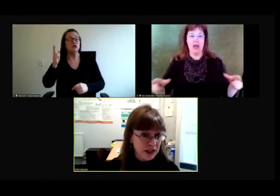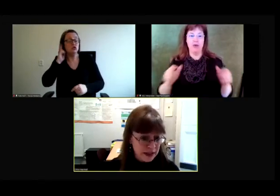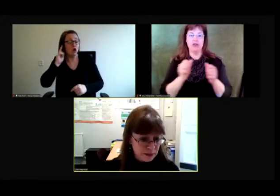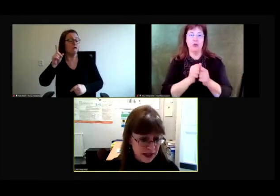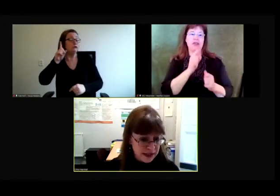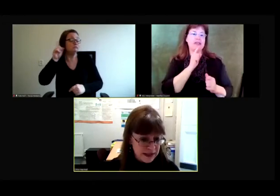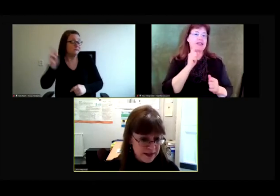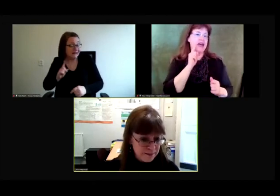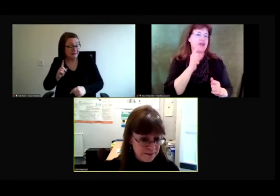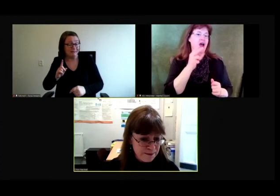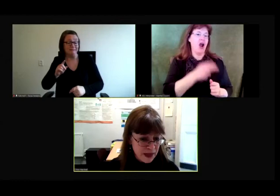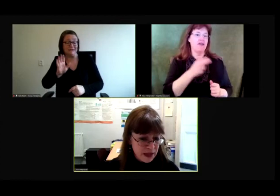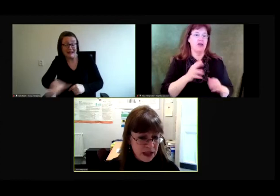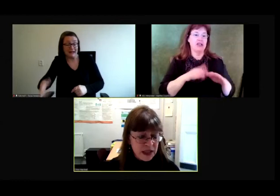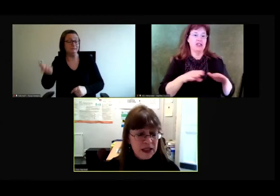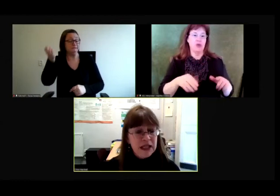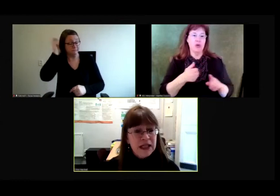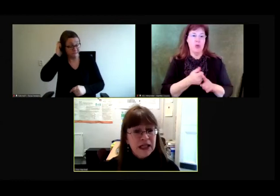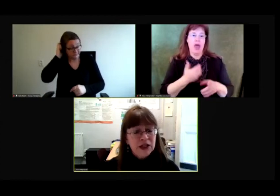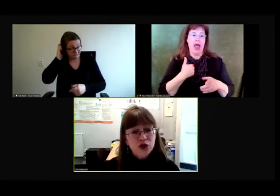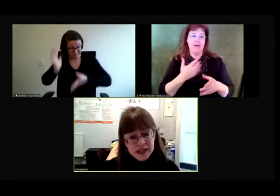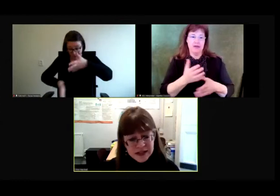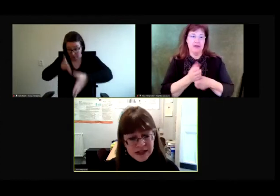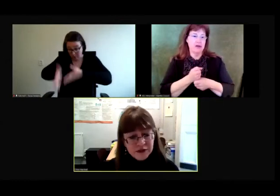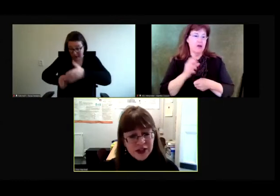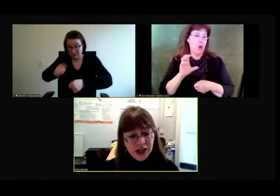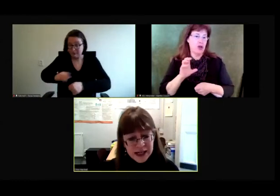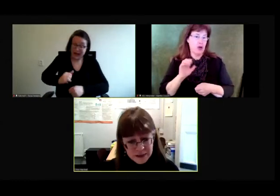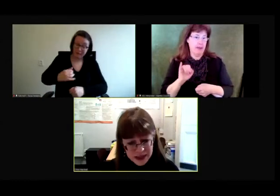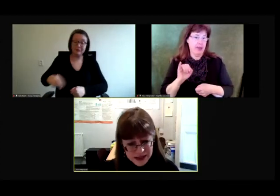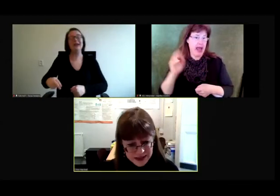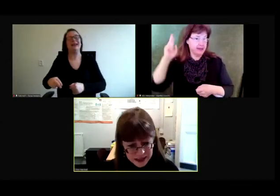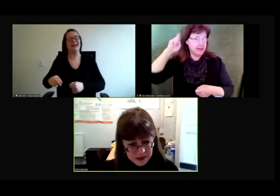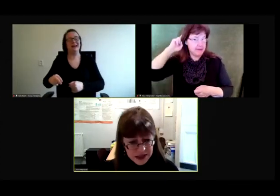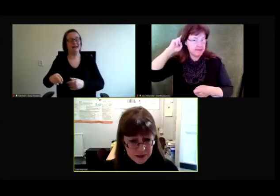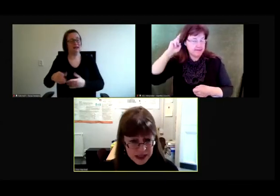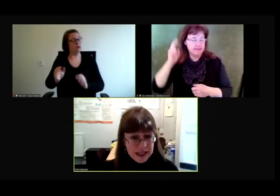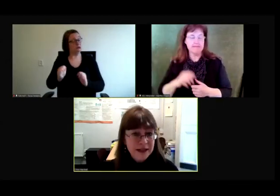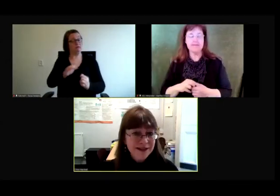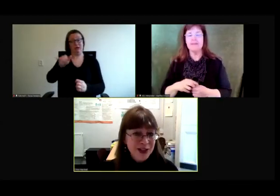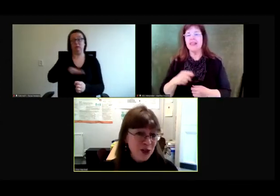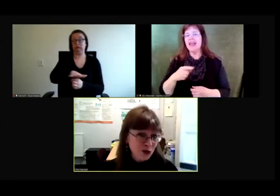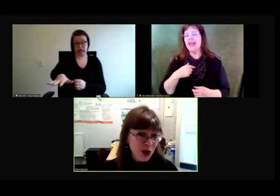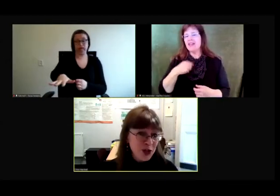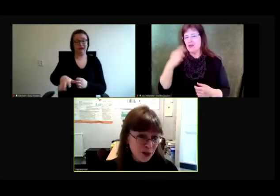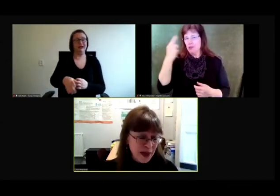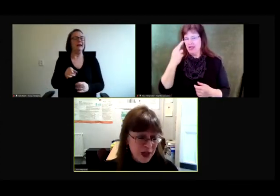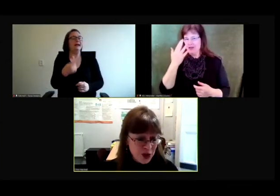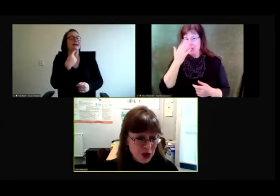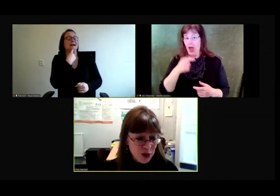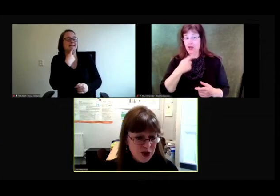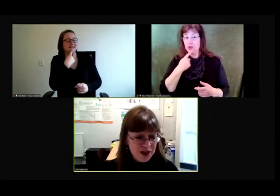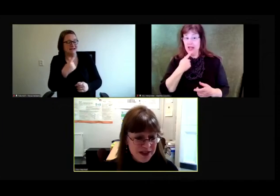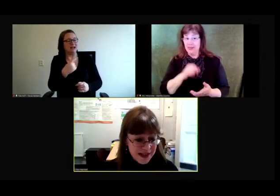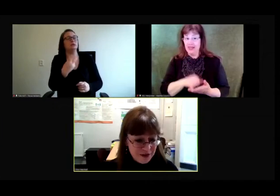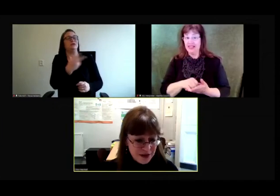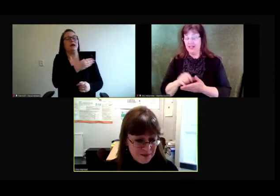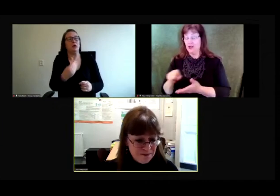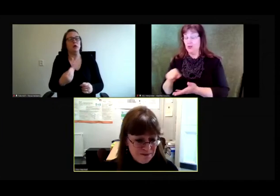who've received cochlear implants. And your reasoning for claiming this seems to be, as you write on